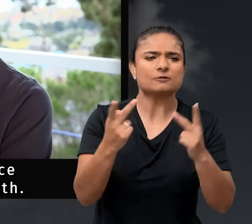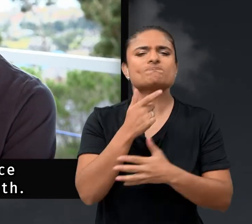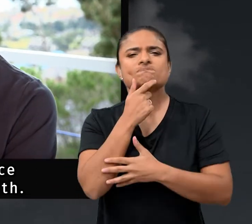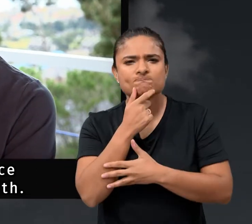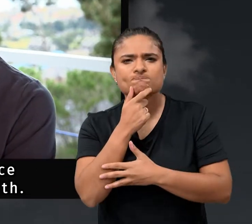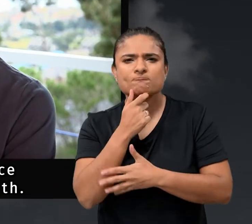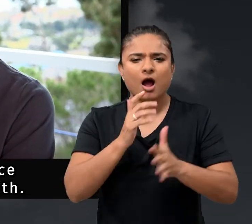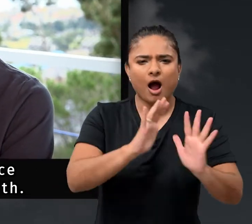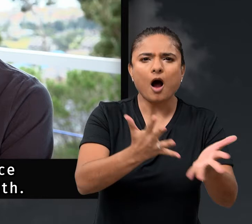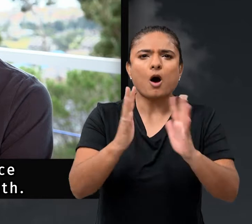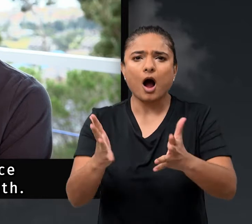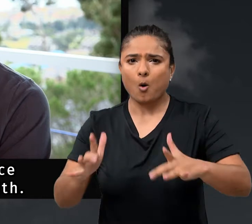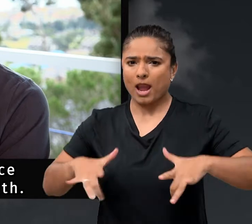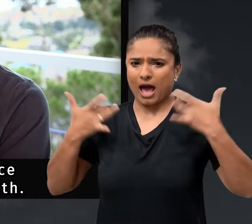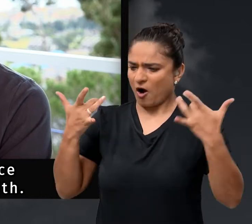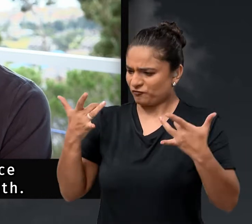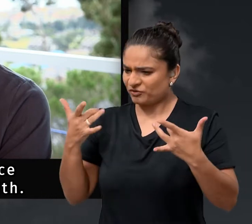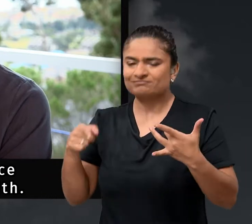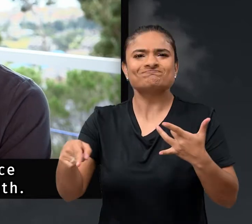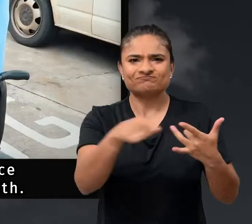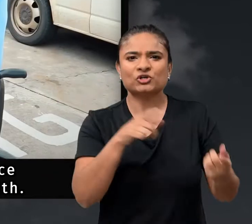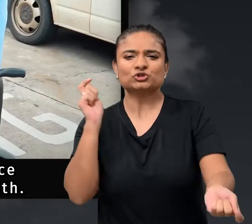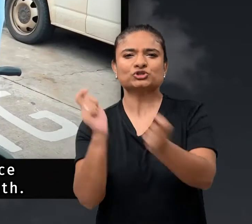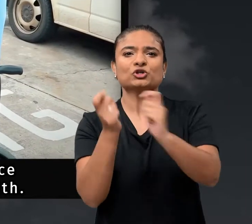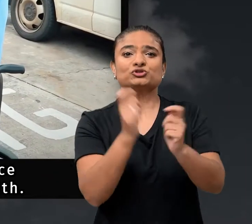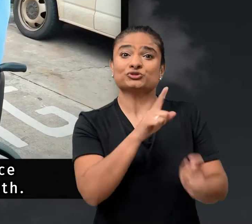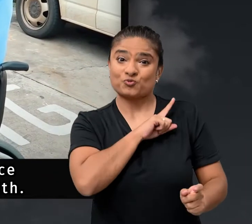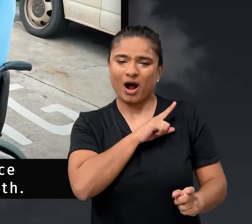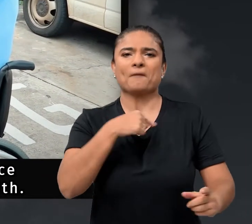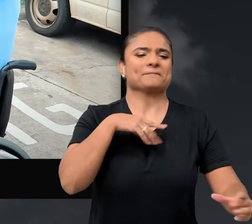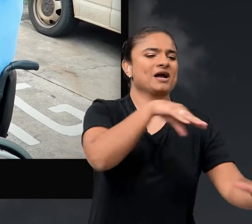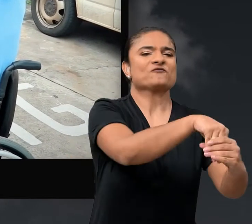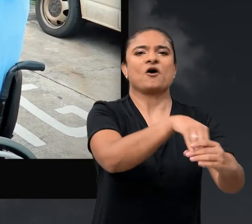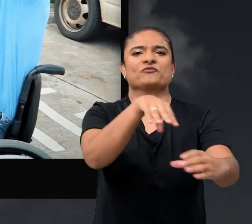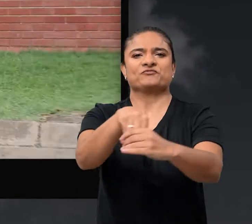definitely made a huge difference in the people that I got involved with.